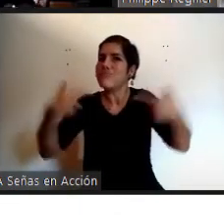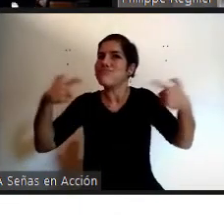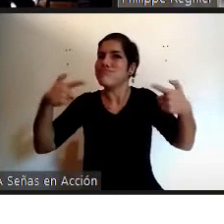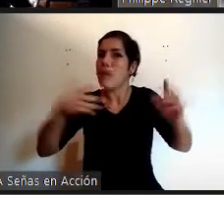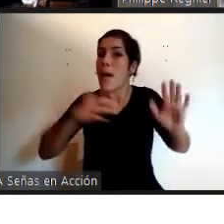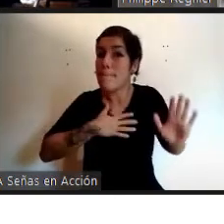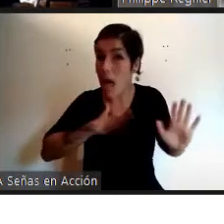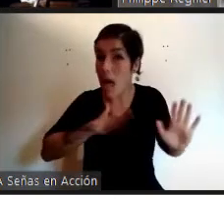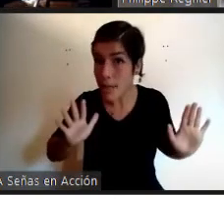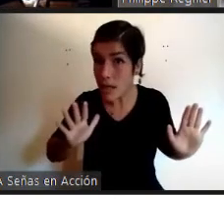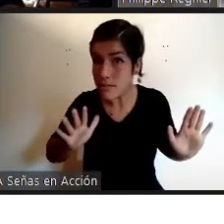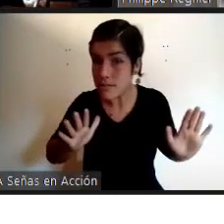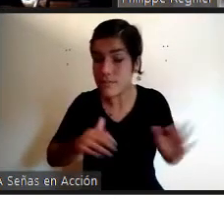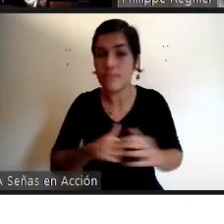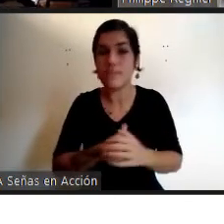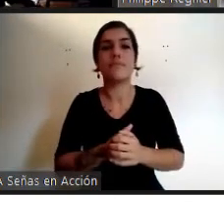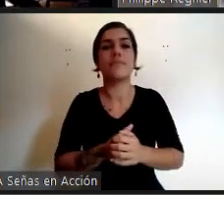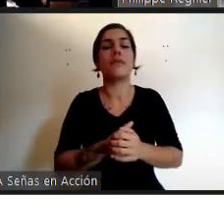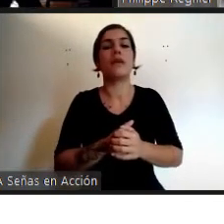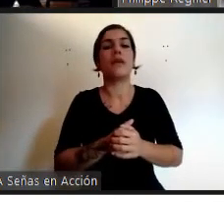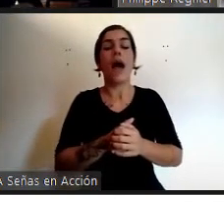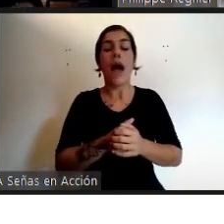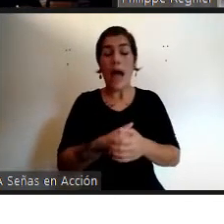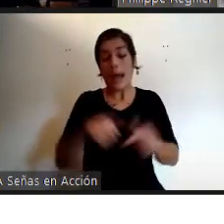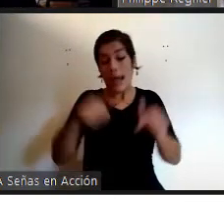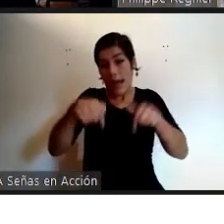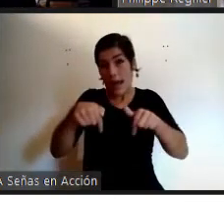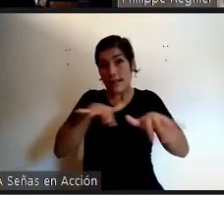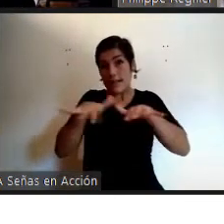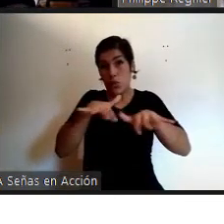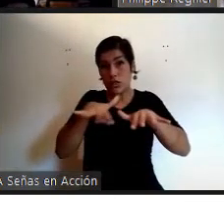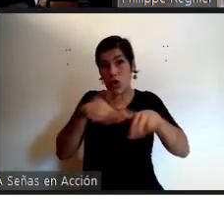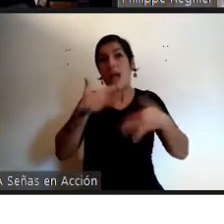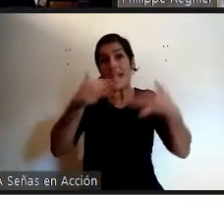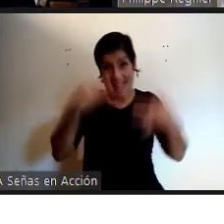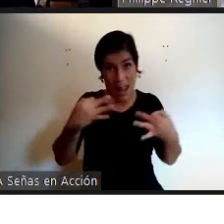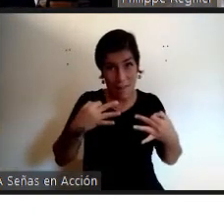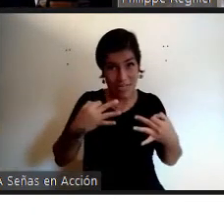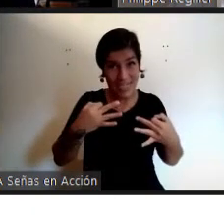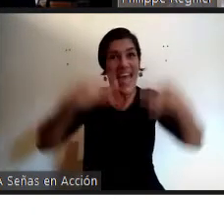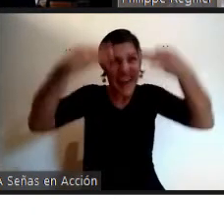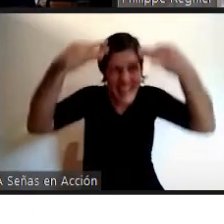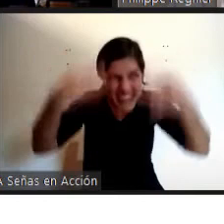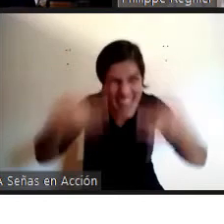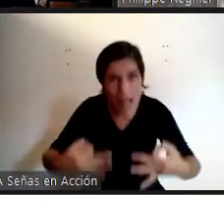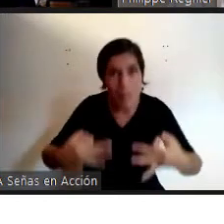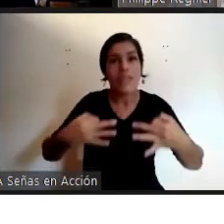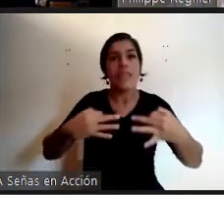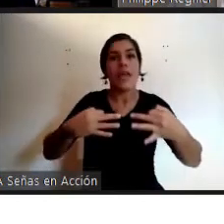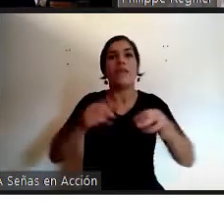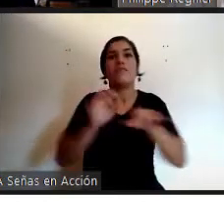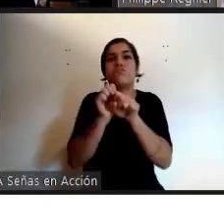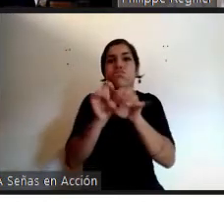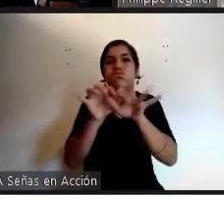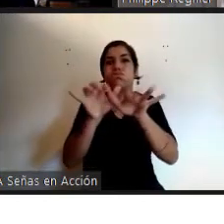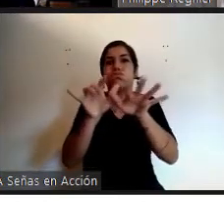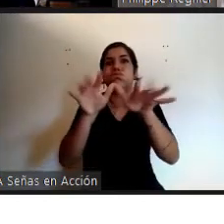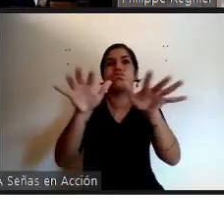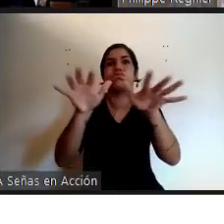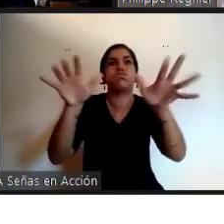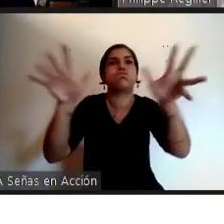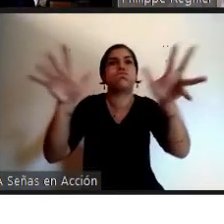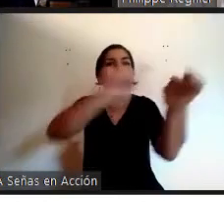interior conflict inside me. I mean, the first truly global event has happened already, where